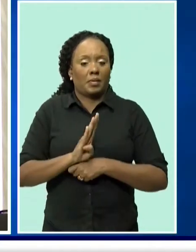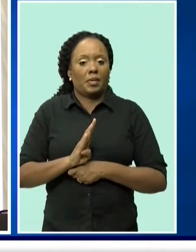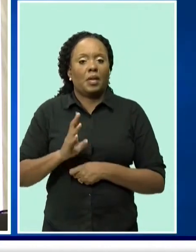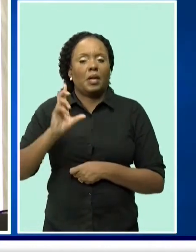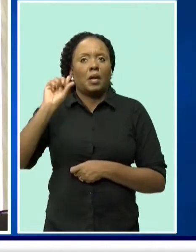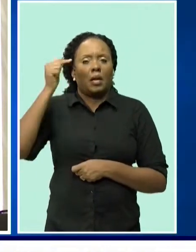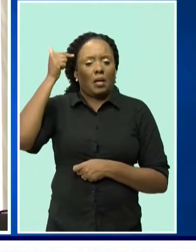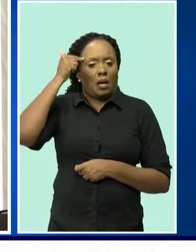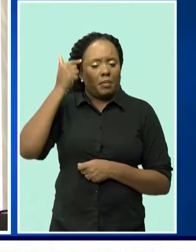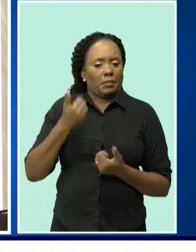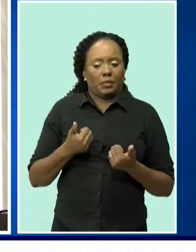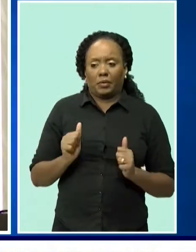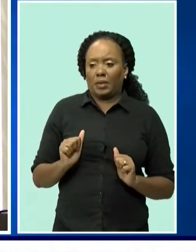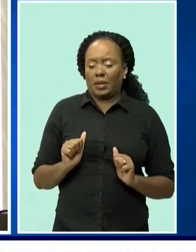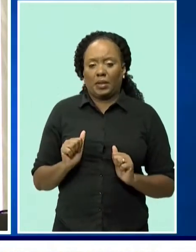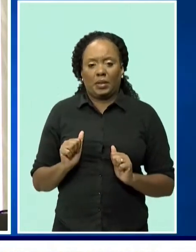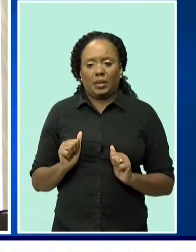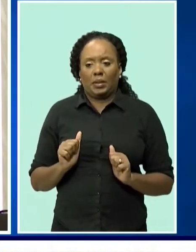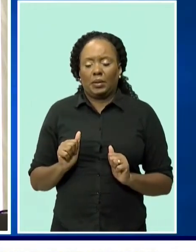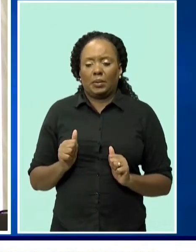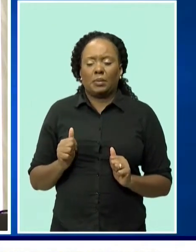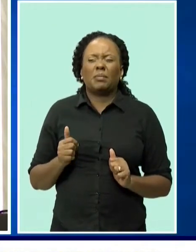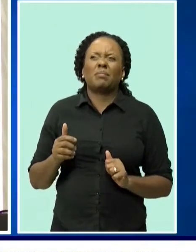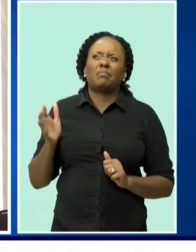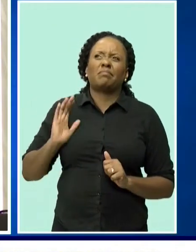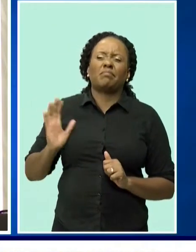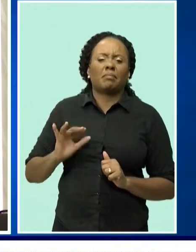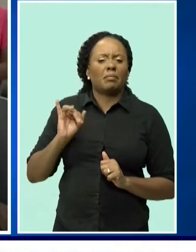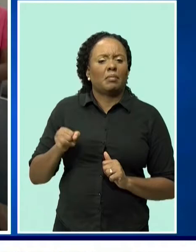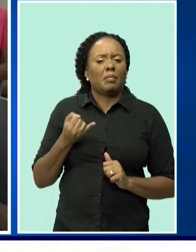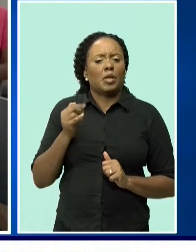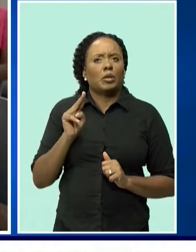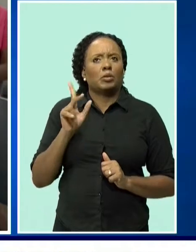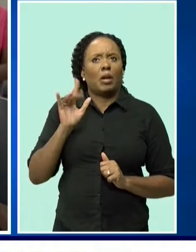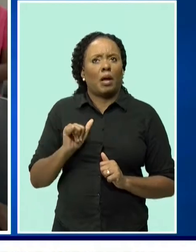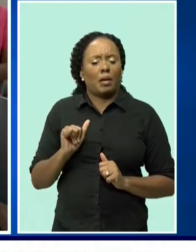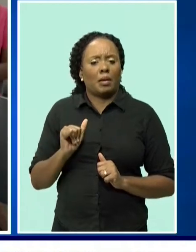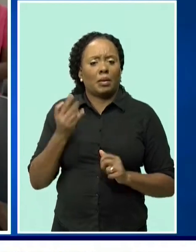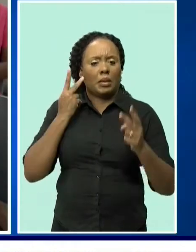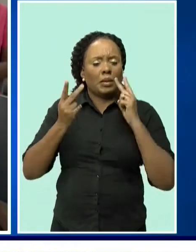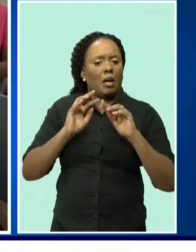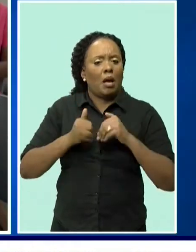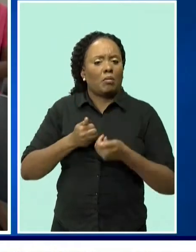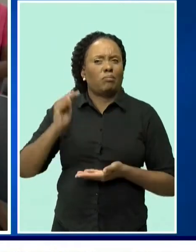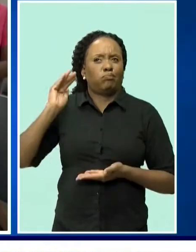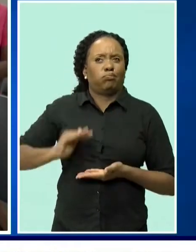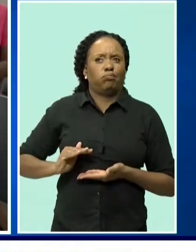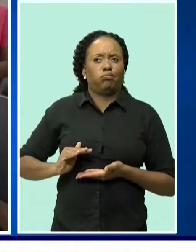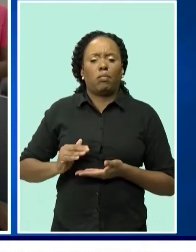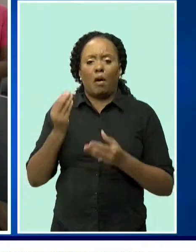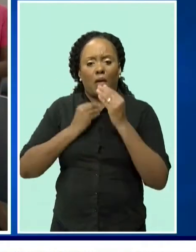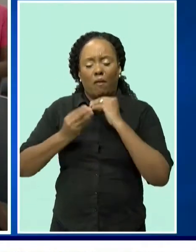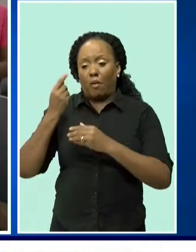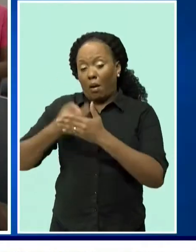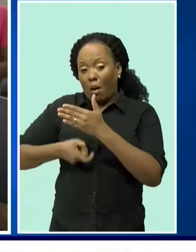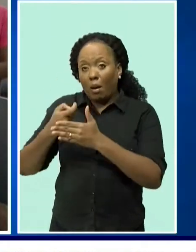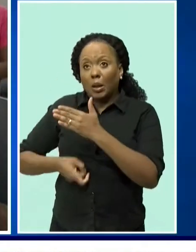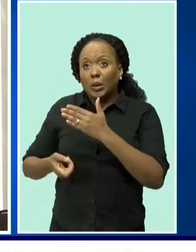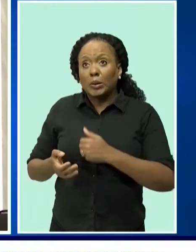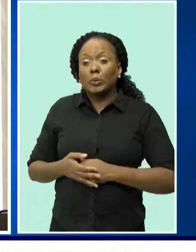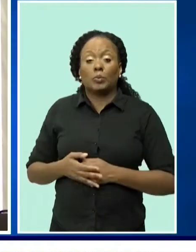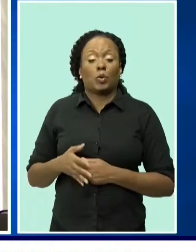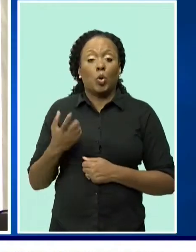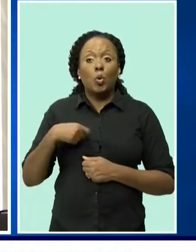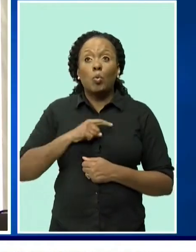taken steps in mid-July to look and see how we could curb rising food prices, because as a small